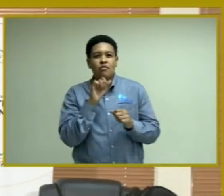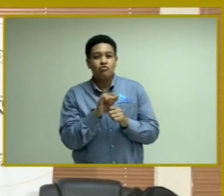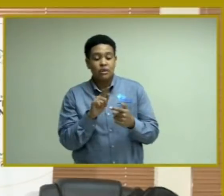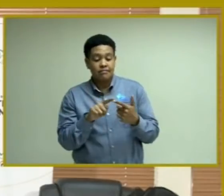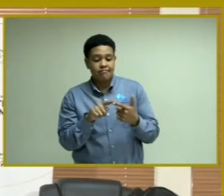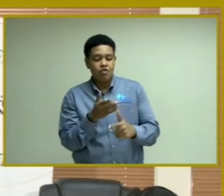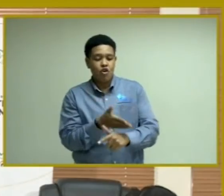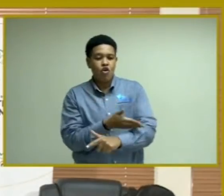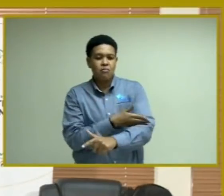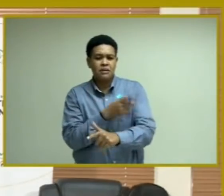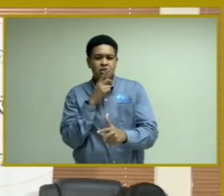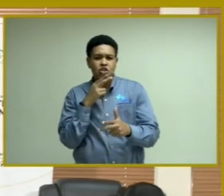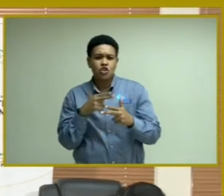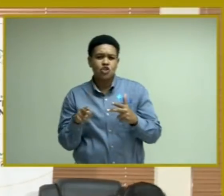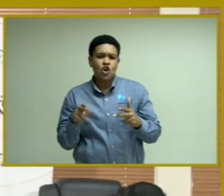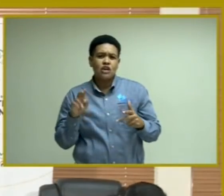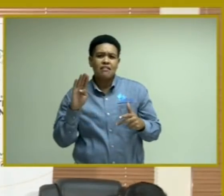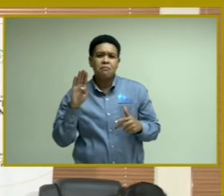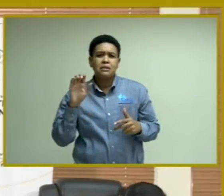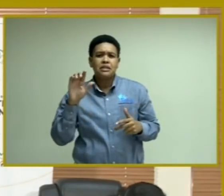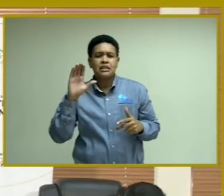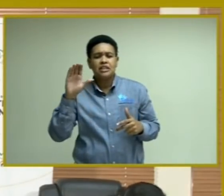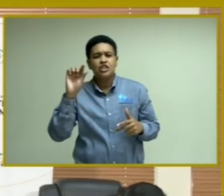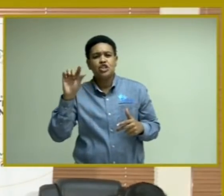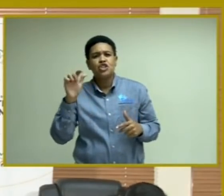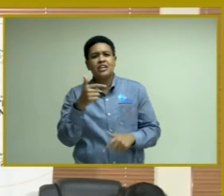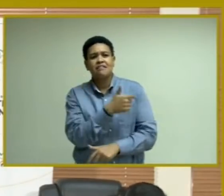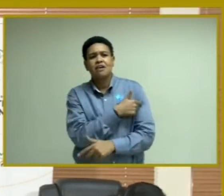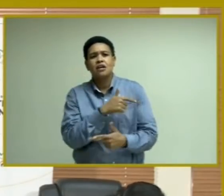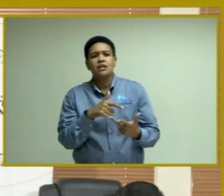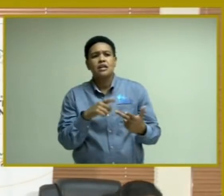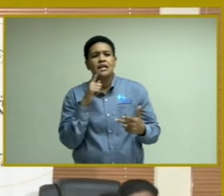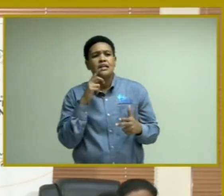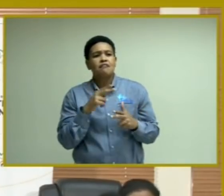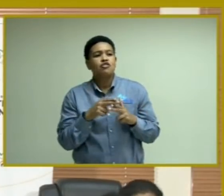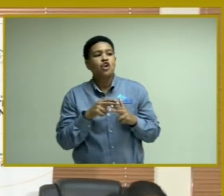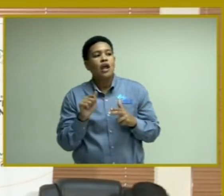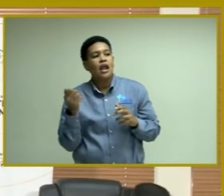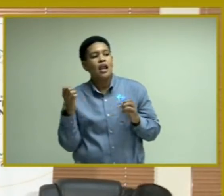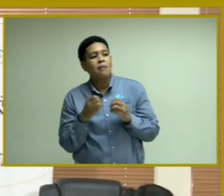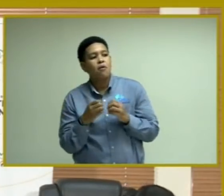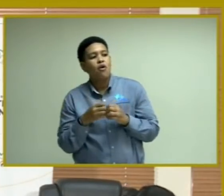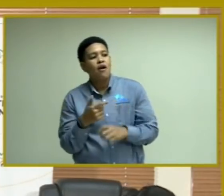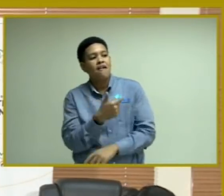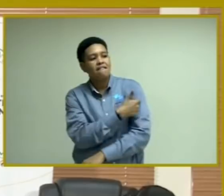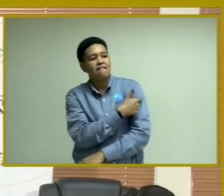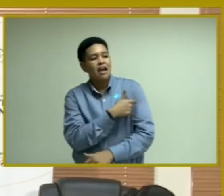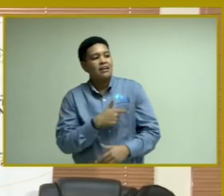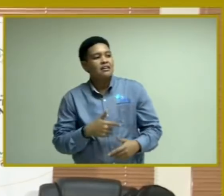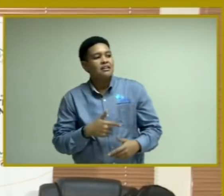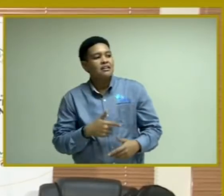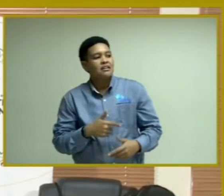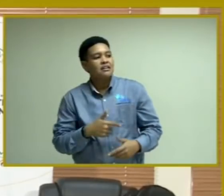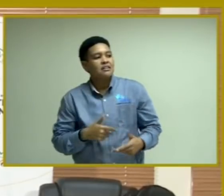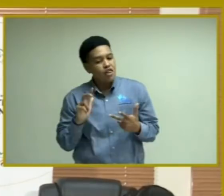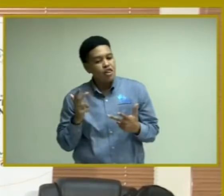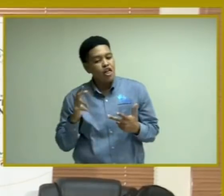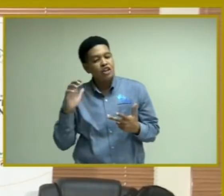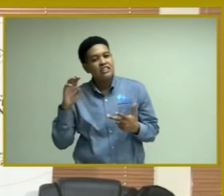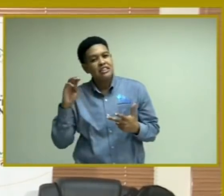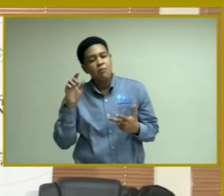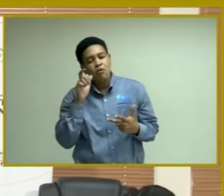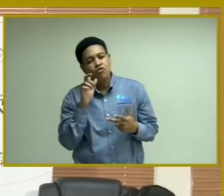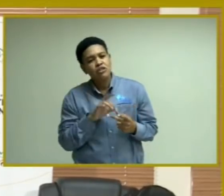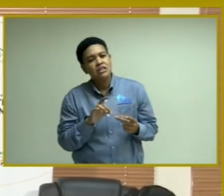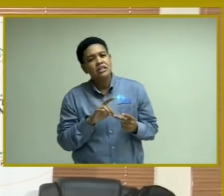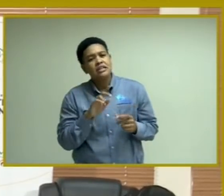on the shortage of the BCG vaccines? And is there a shortage of any other vaccines? And also, the CMO just